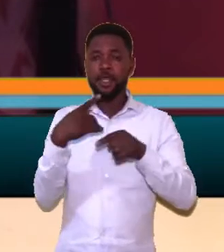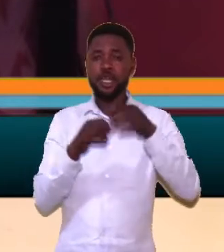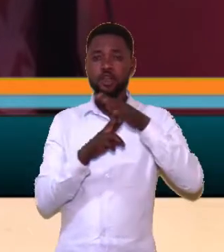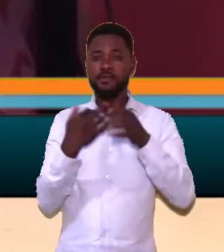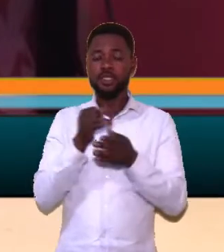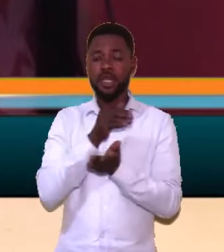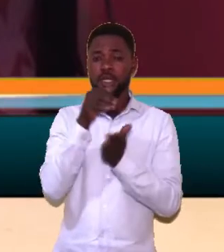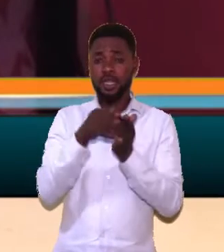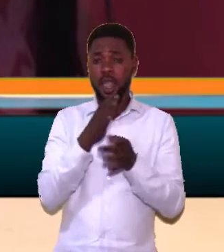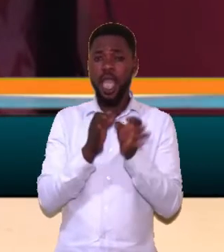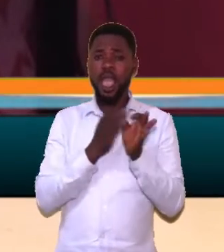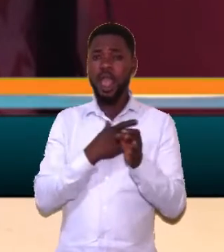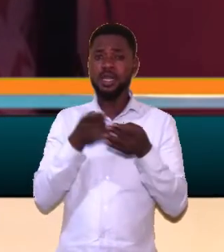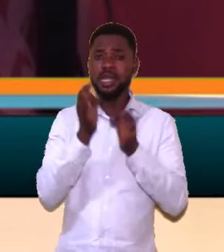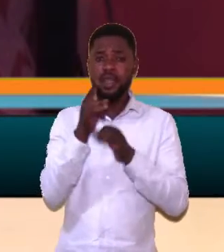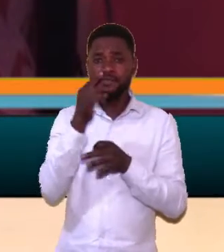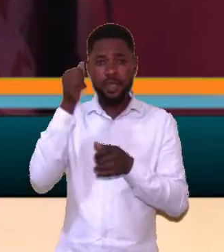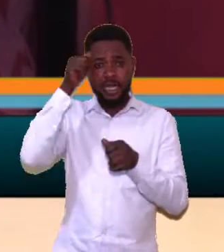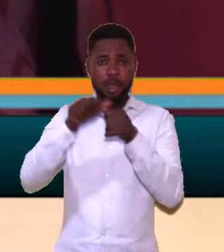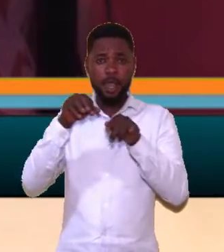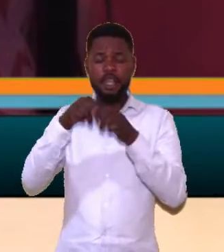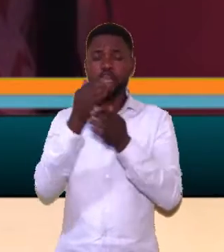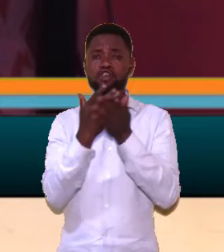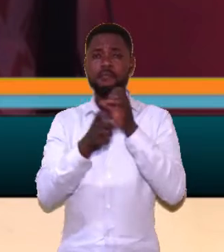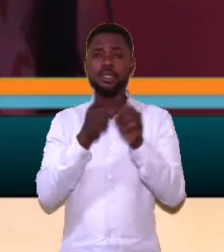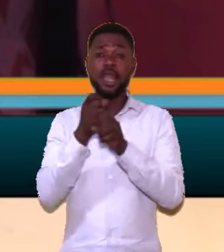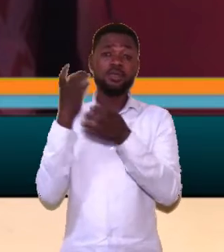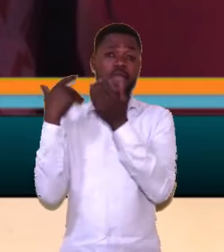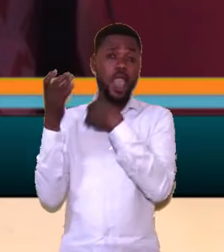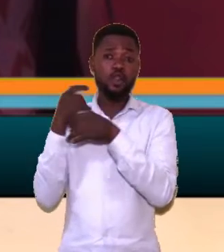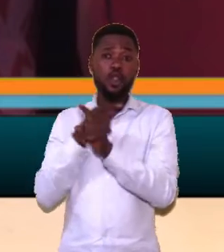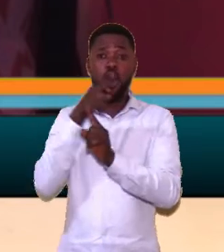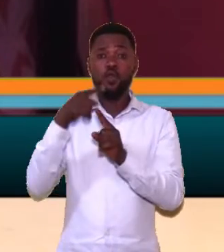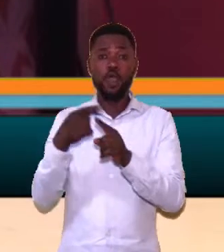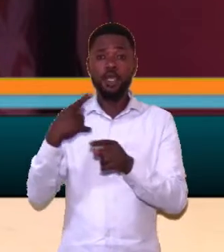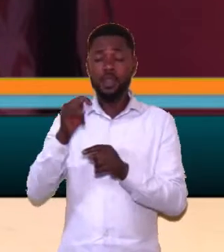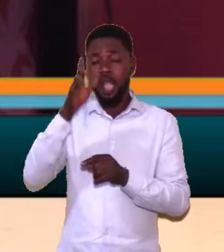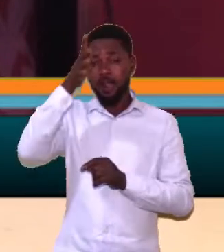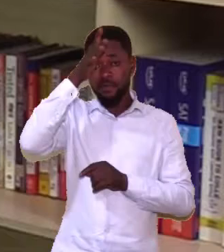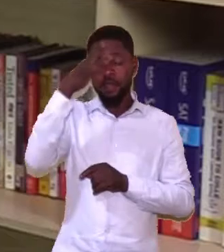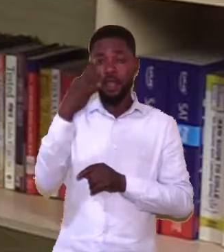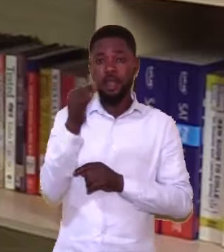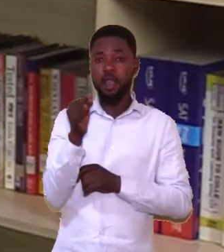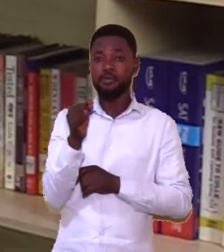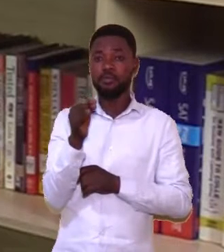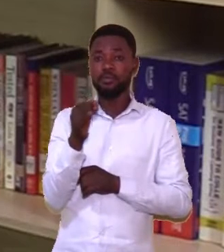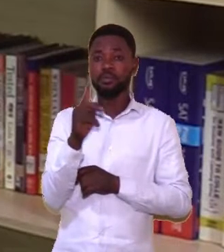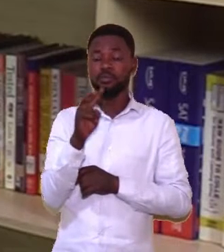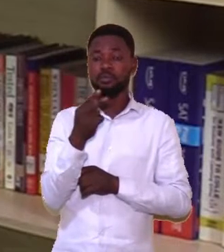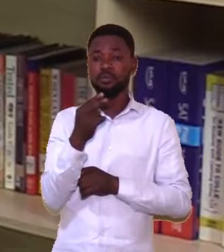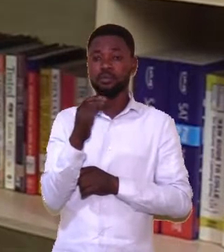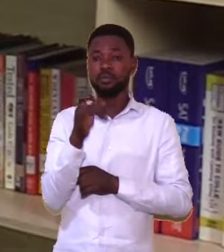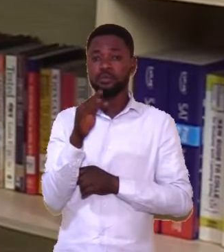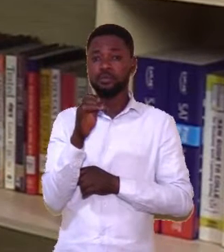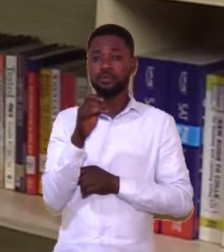center, and if you remember some years ago when the founder of Facebook, Mark